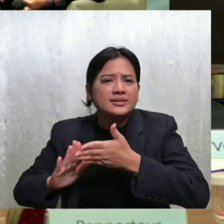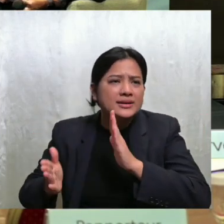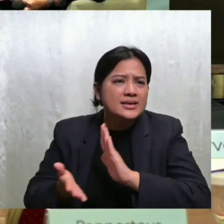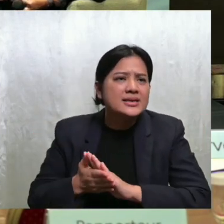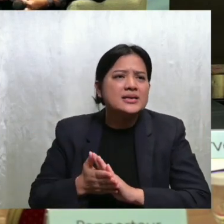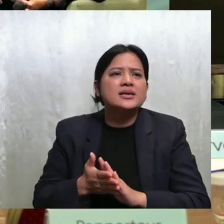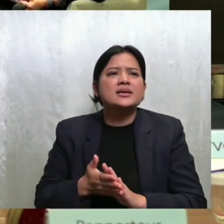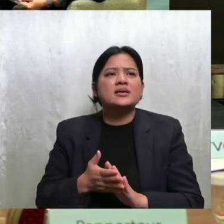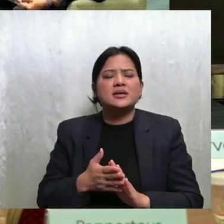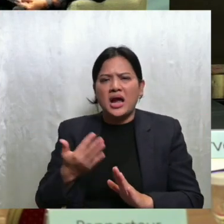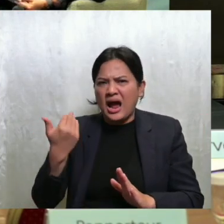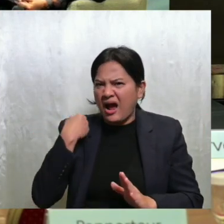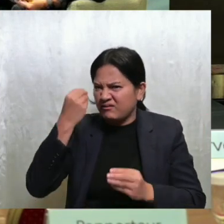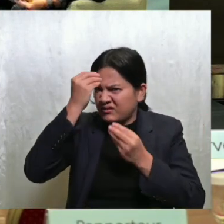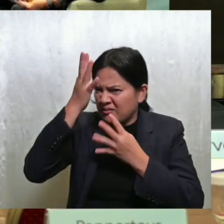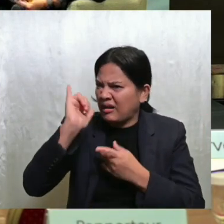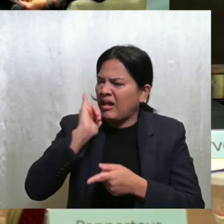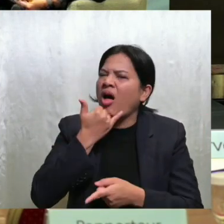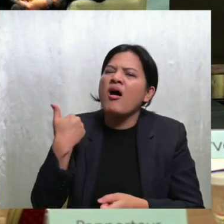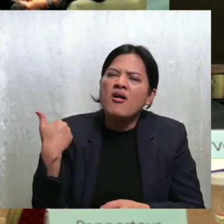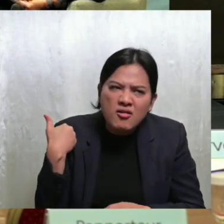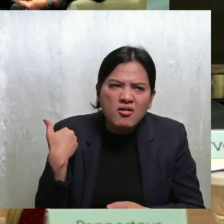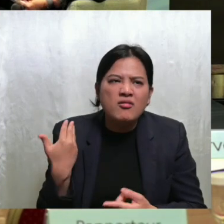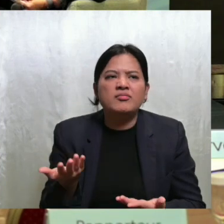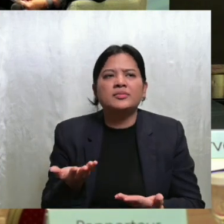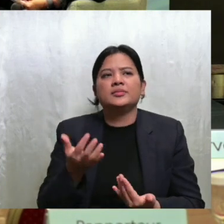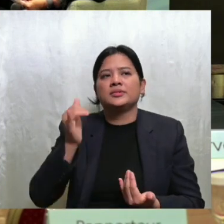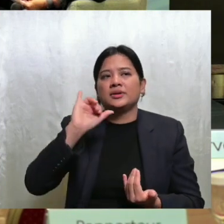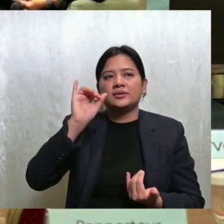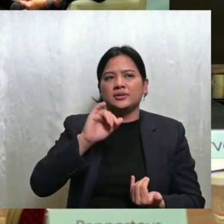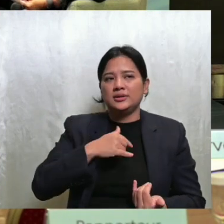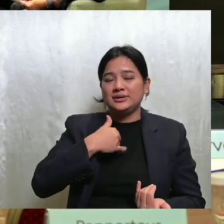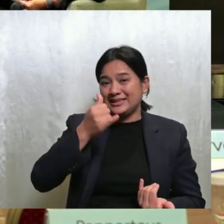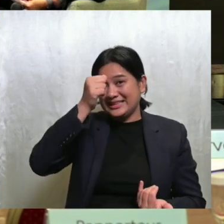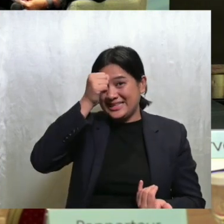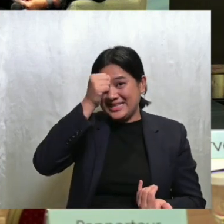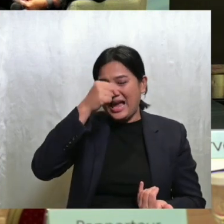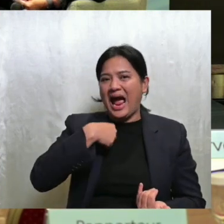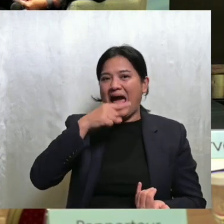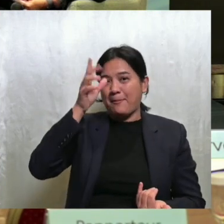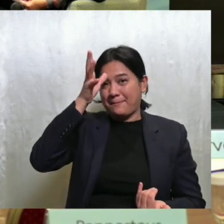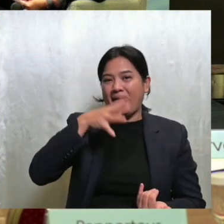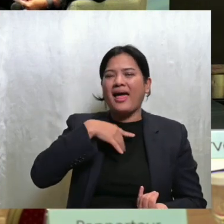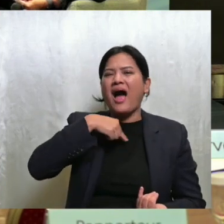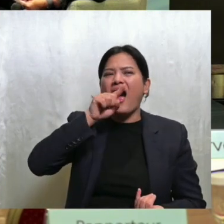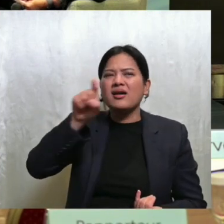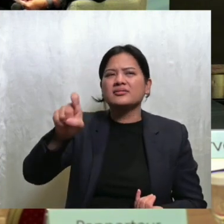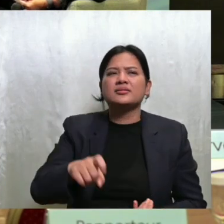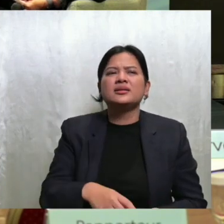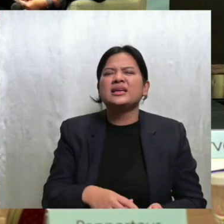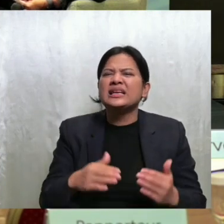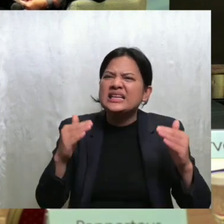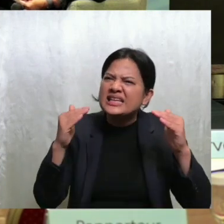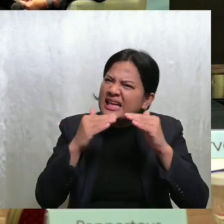Shubham, what does it mean to you to approach AI right? And this is particular if we're going to focus on equity.